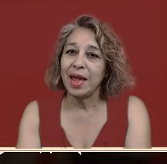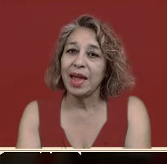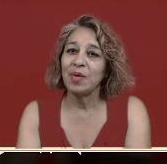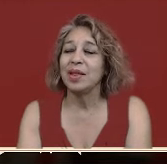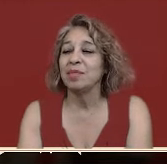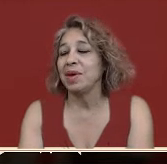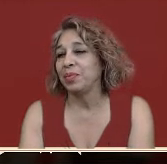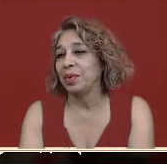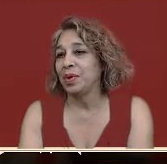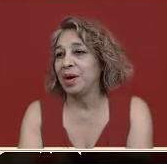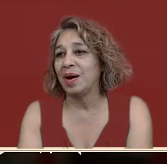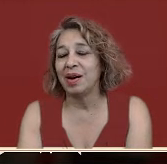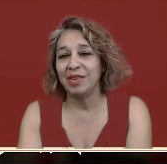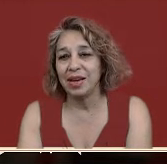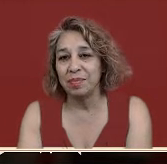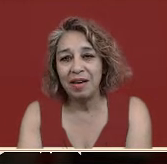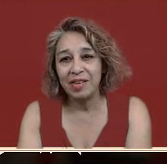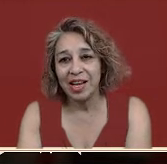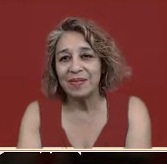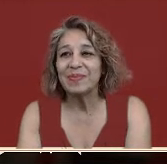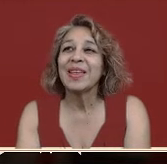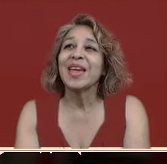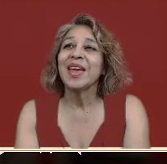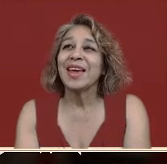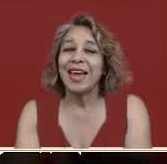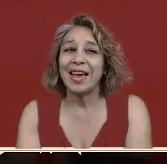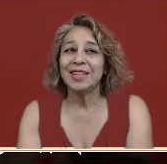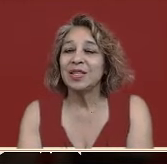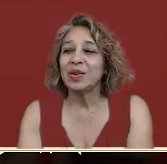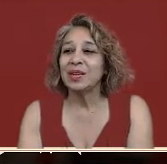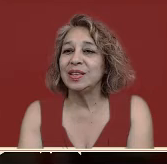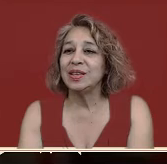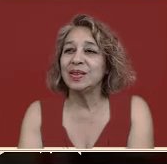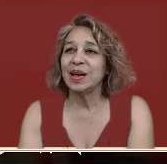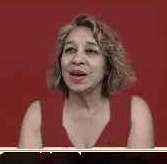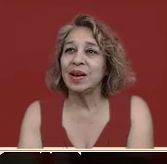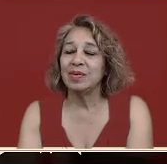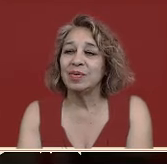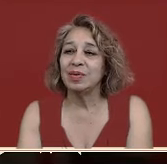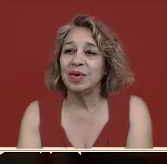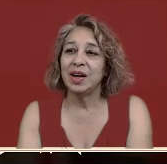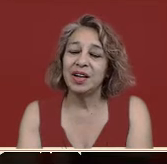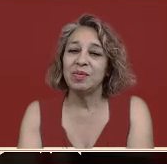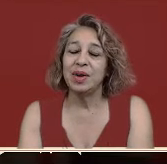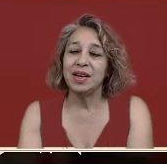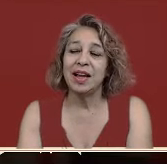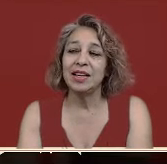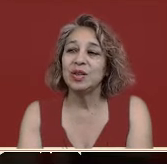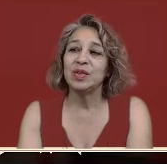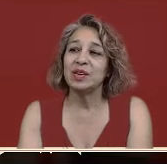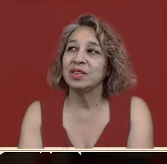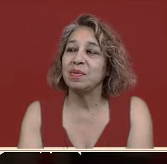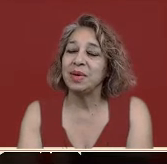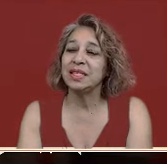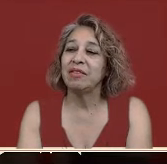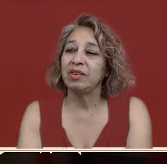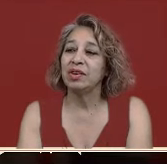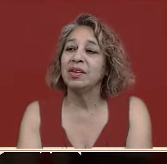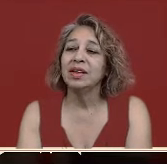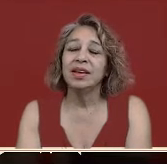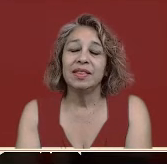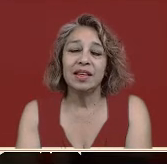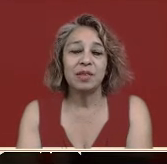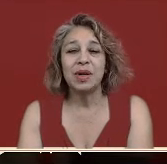luxurious way while the people are living in poverty. And so this is another one. I told you there's going to be